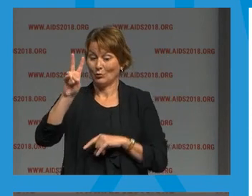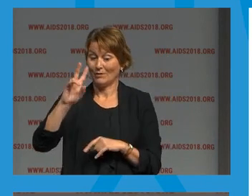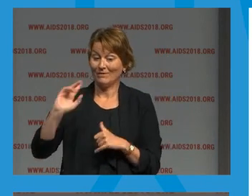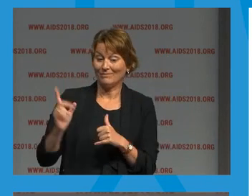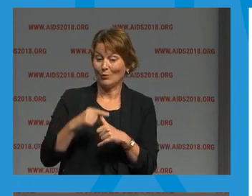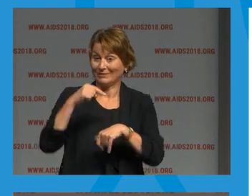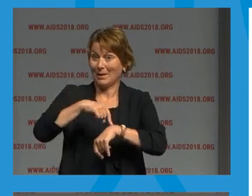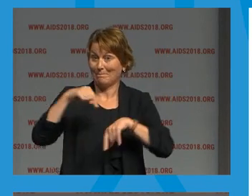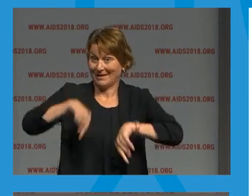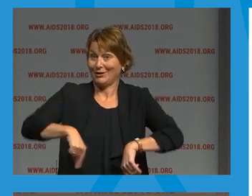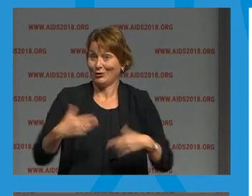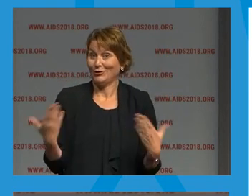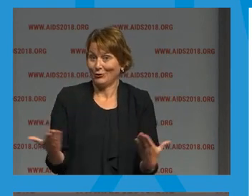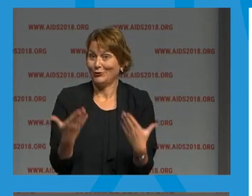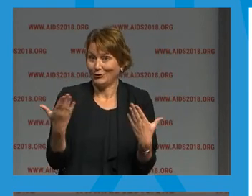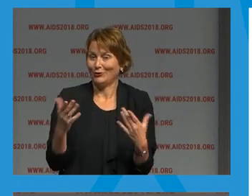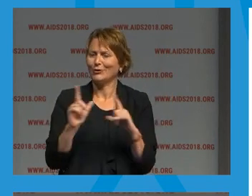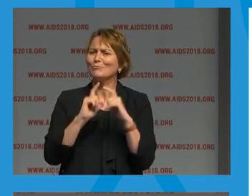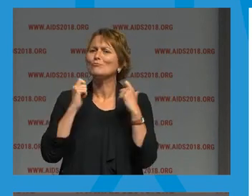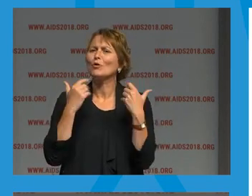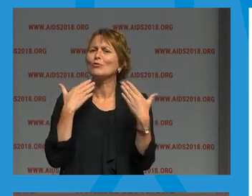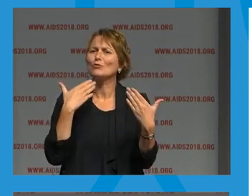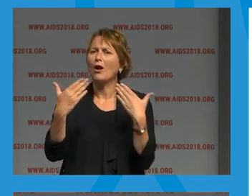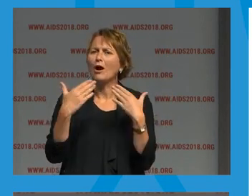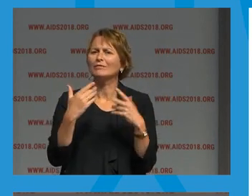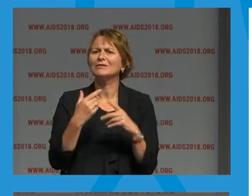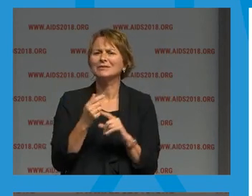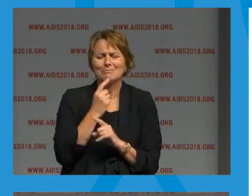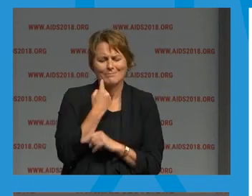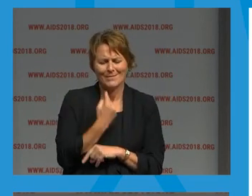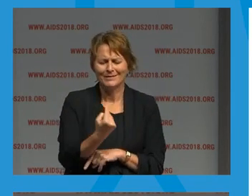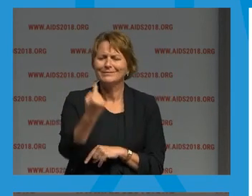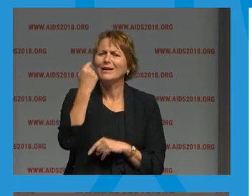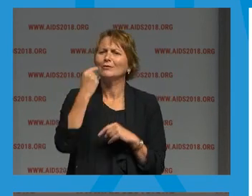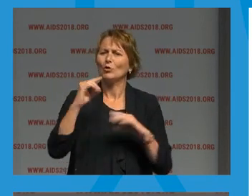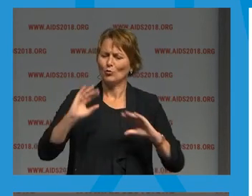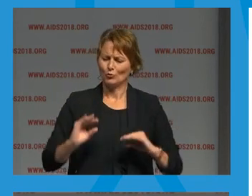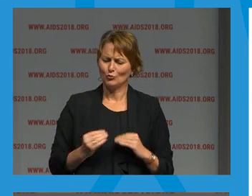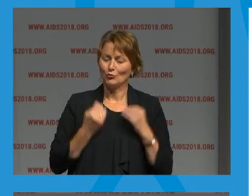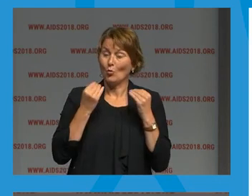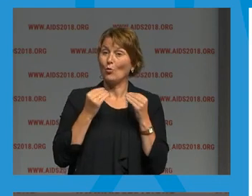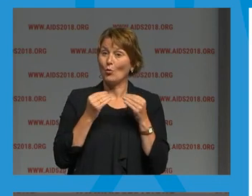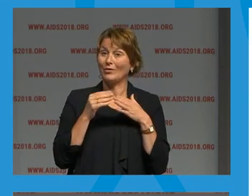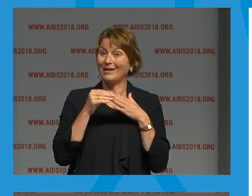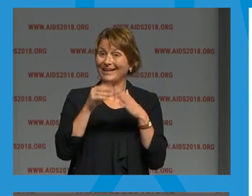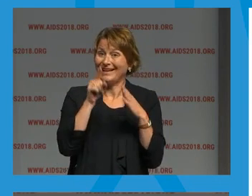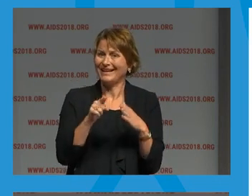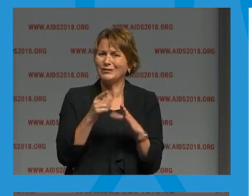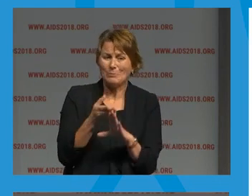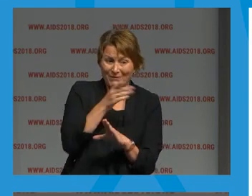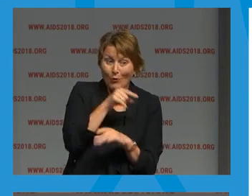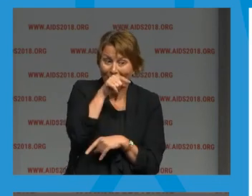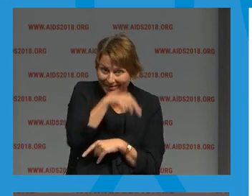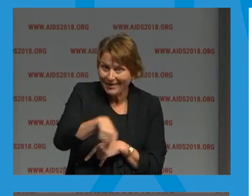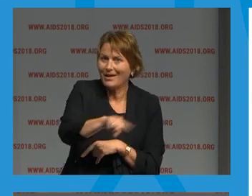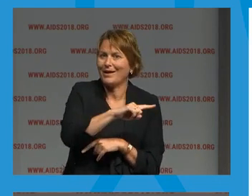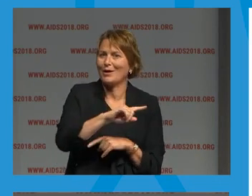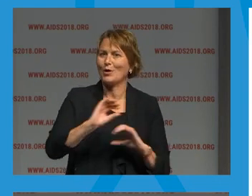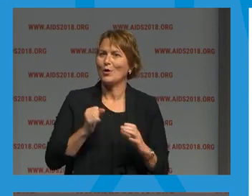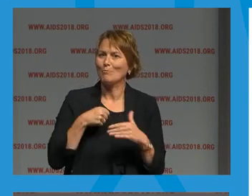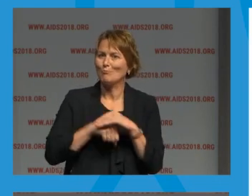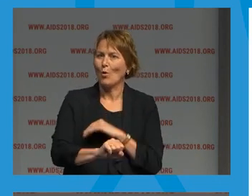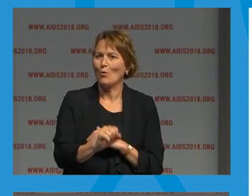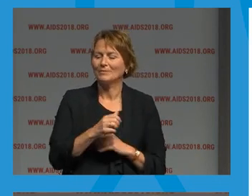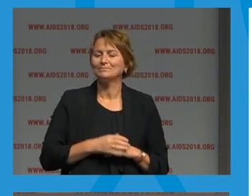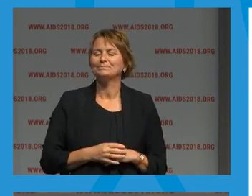the majority of the youth leaders that I was privileged to be with yesterday were born. He published a second book, AIDS in the World